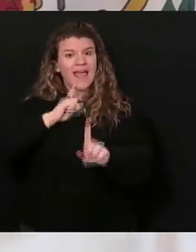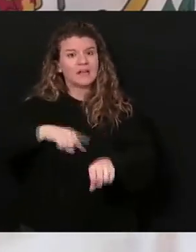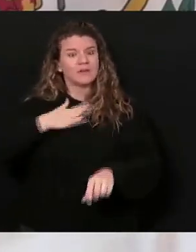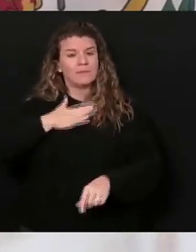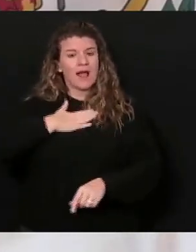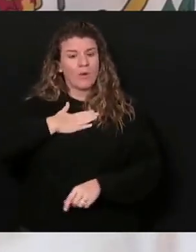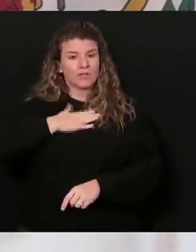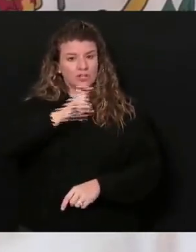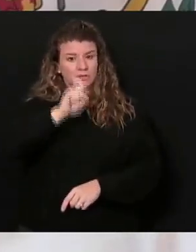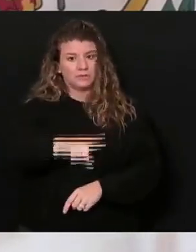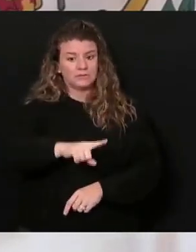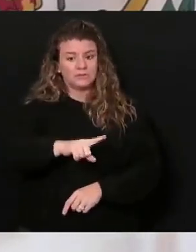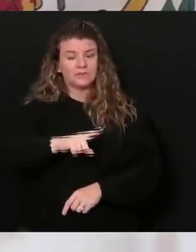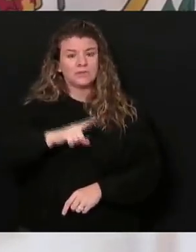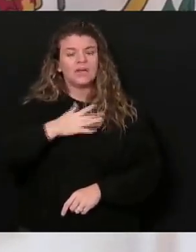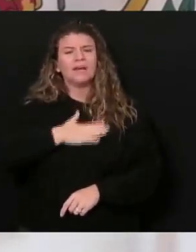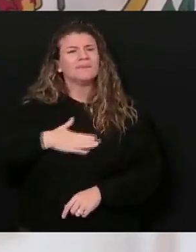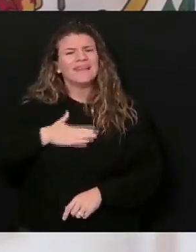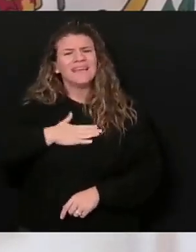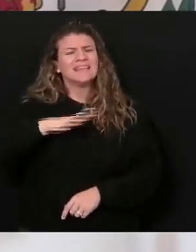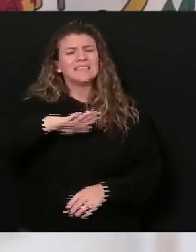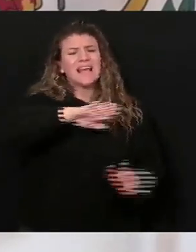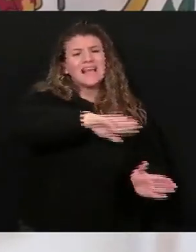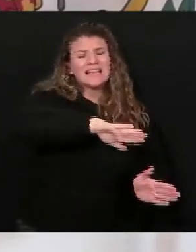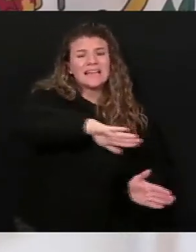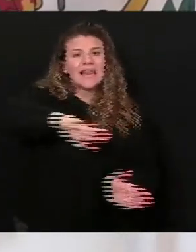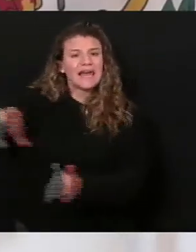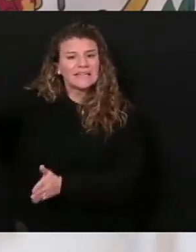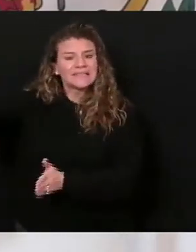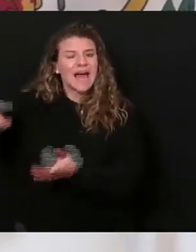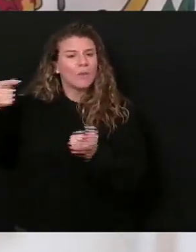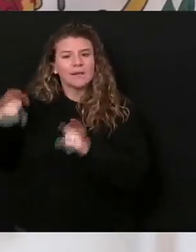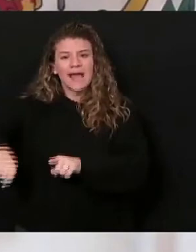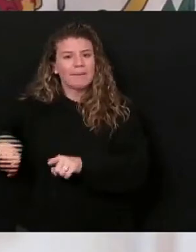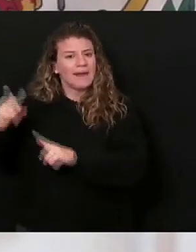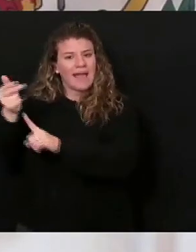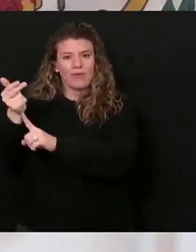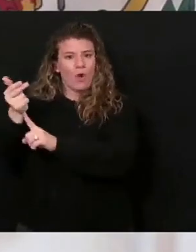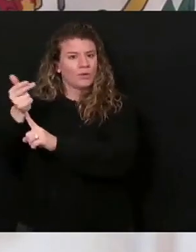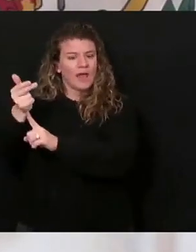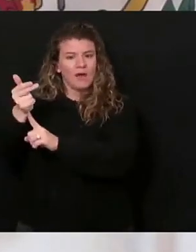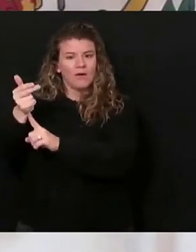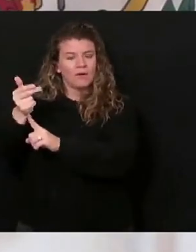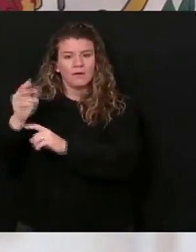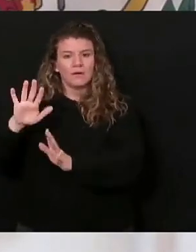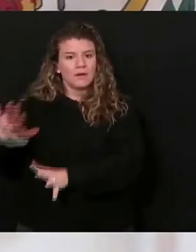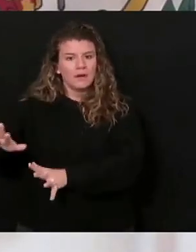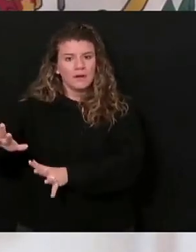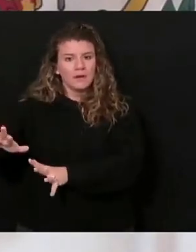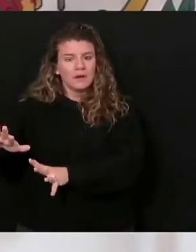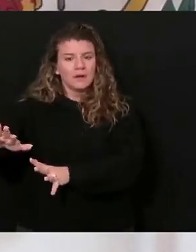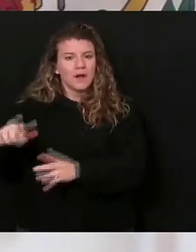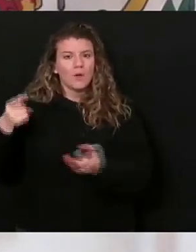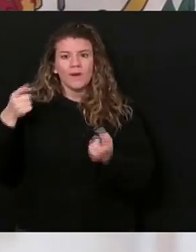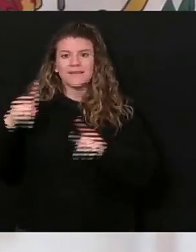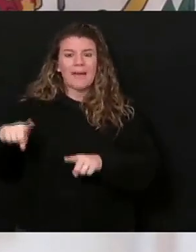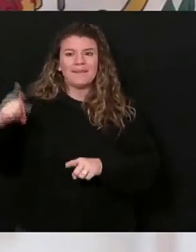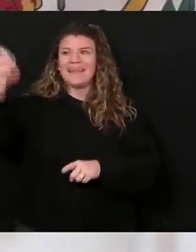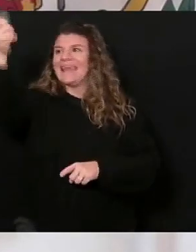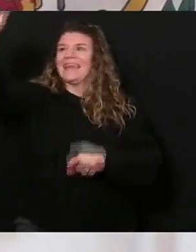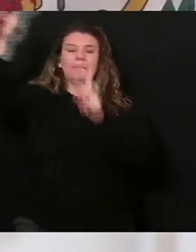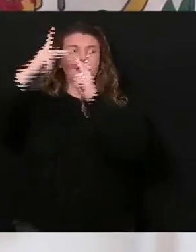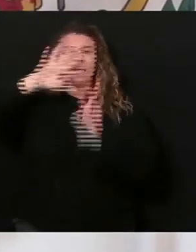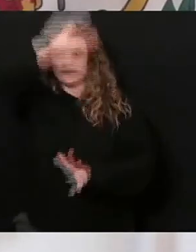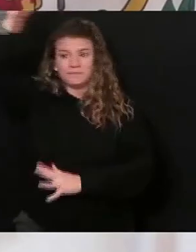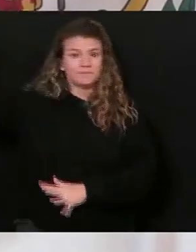Please lay aside what's going on at the Greenbrier or what's going on Planet Mongo.